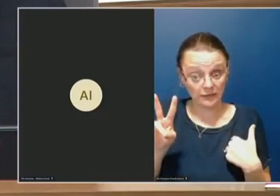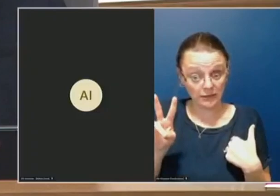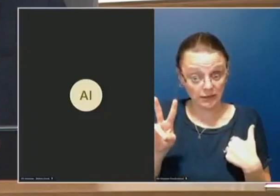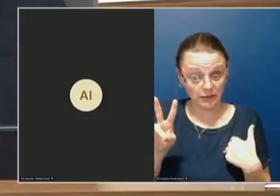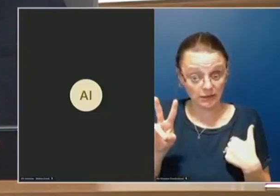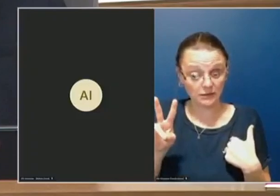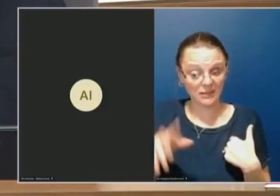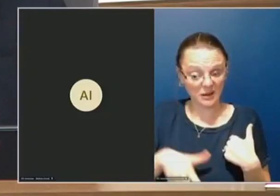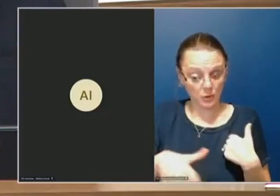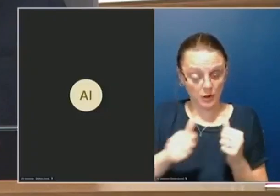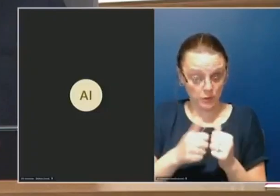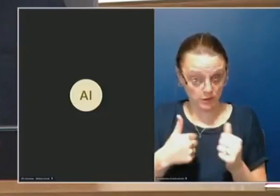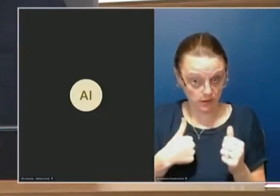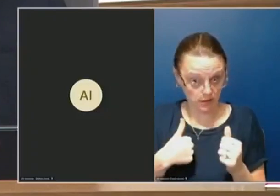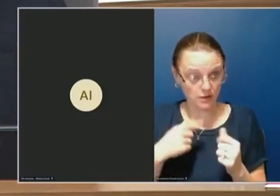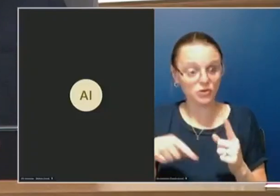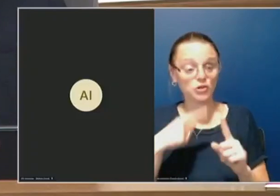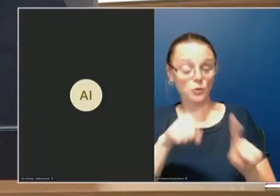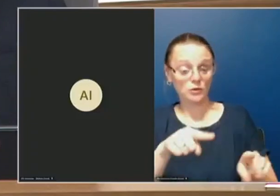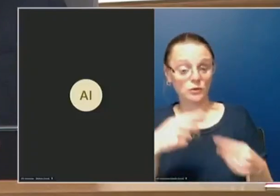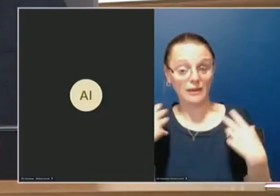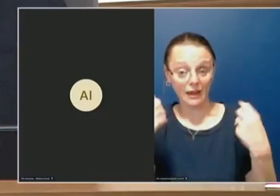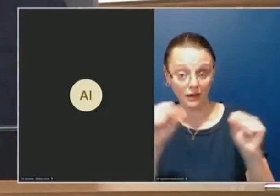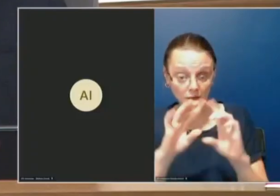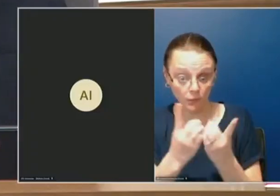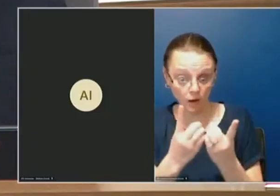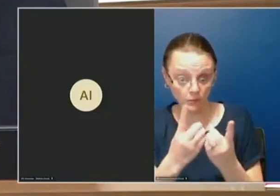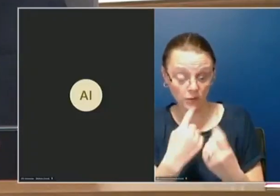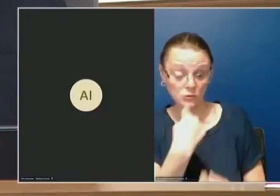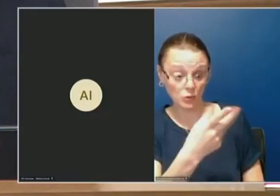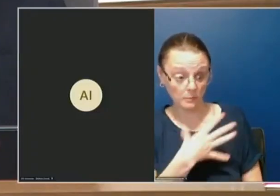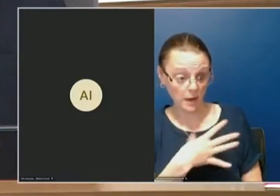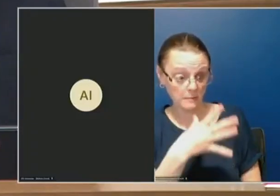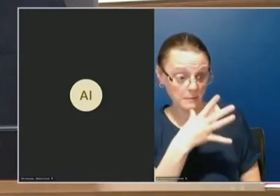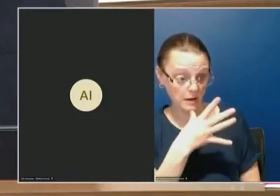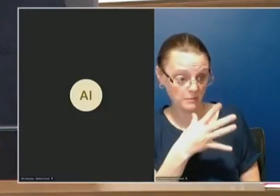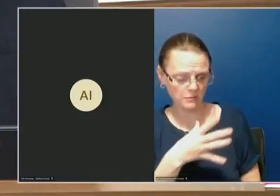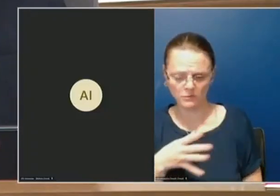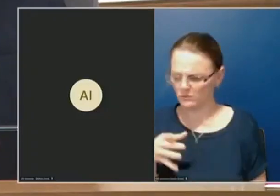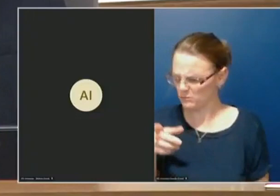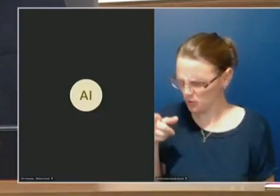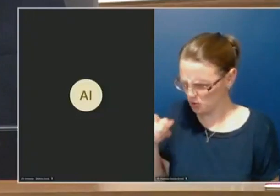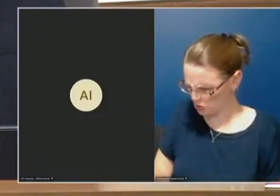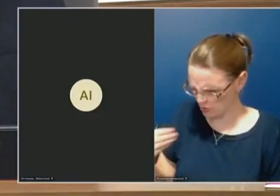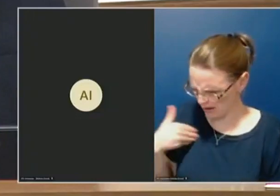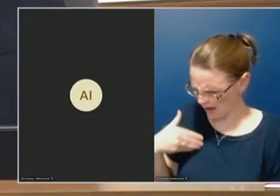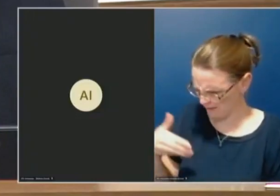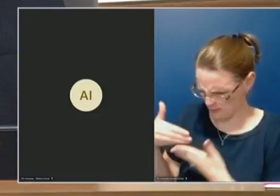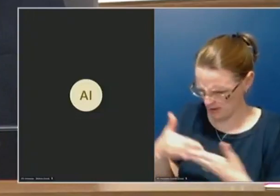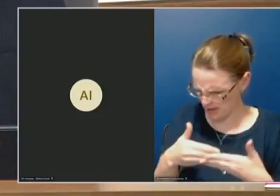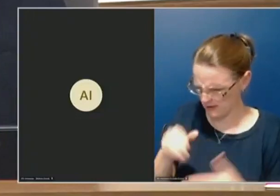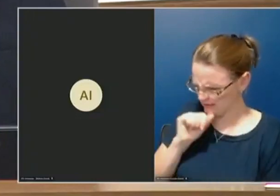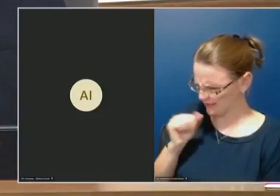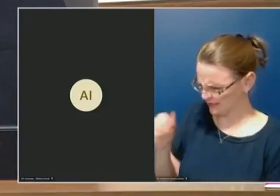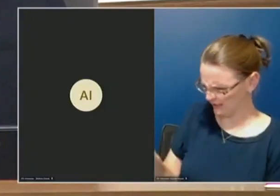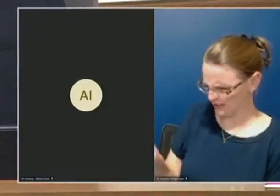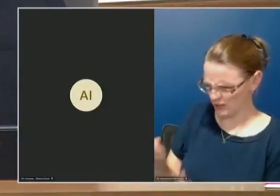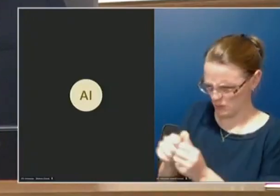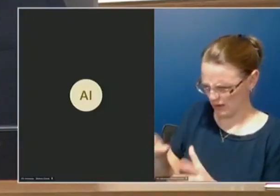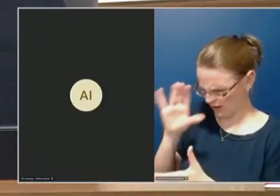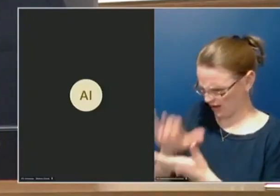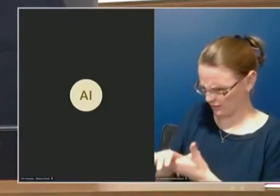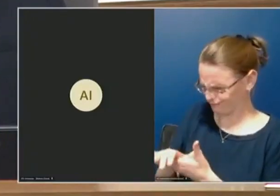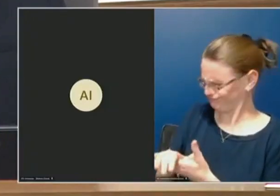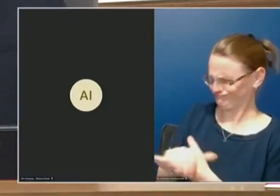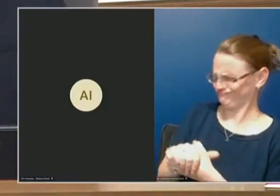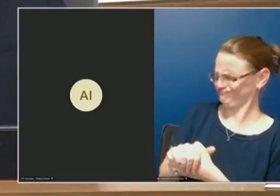me and went to the health department, and they said, there's no reason for you to have a child at 17 unwed.